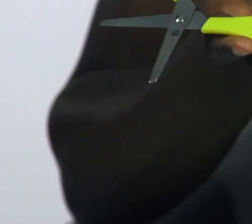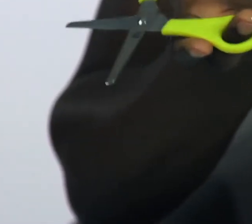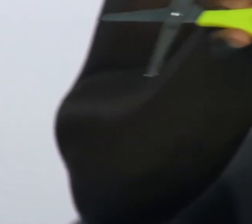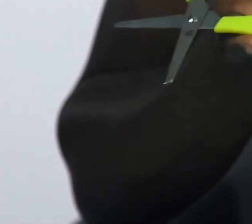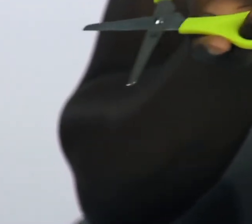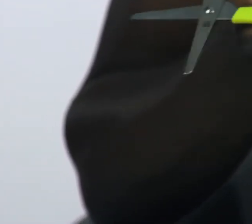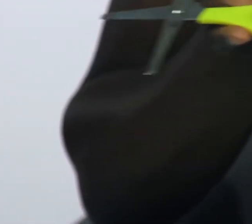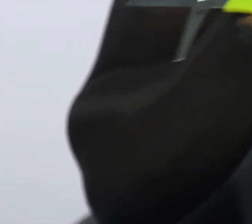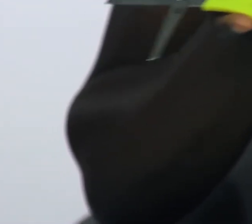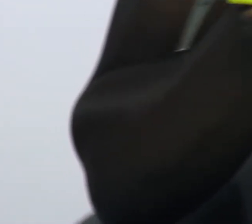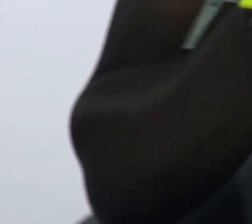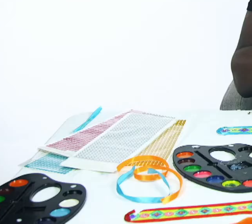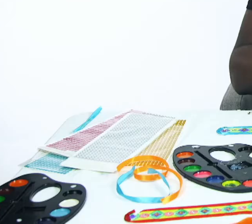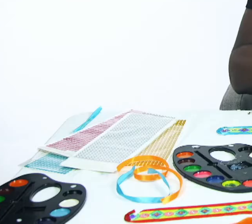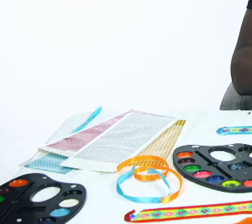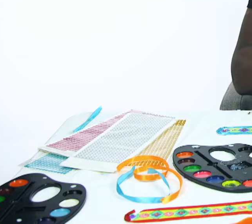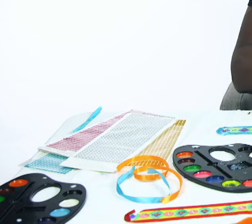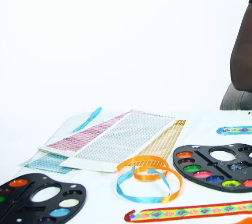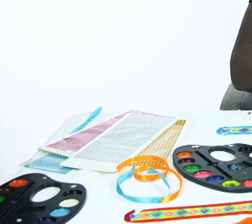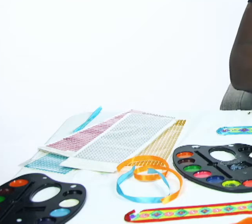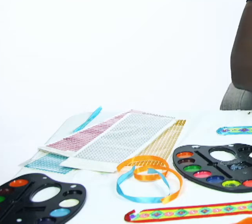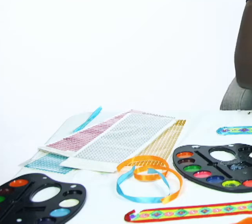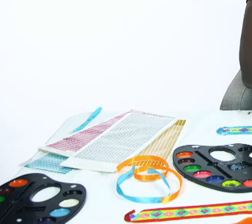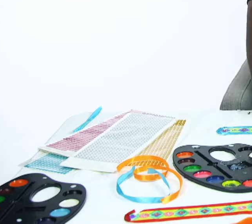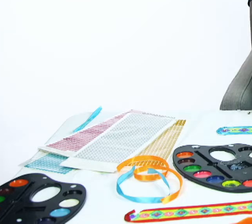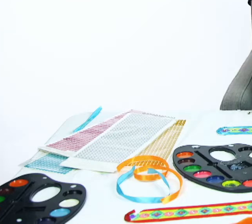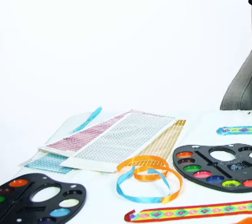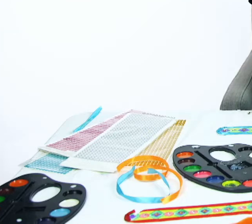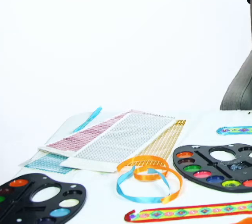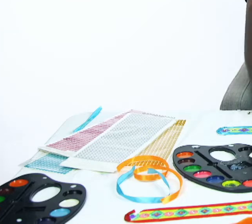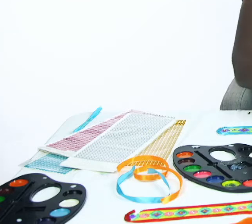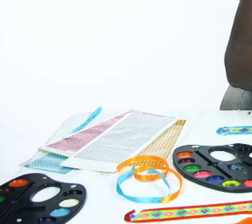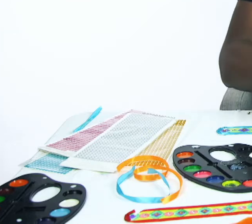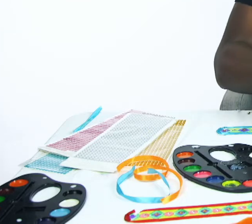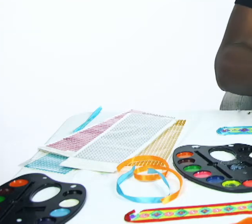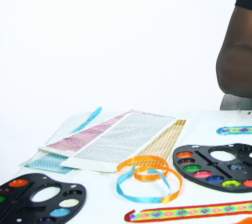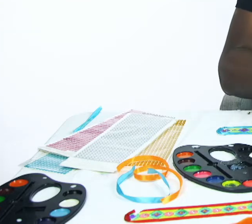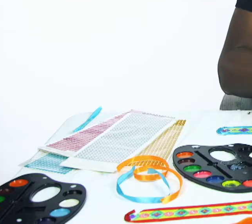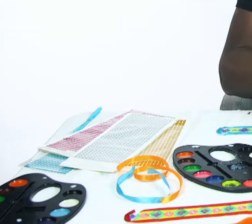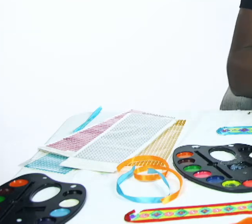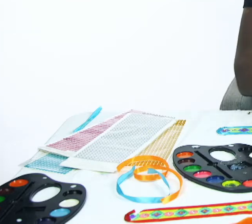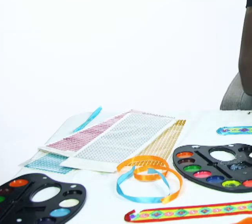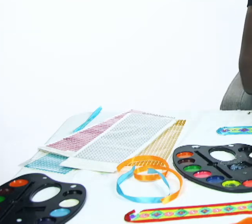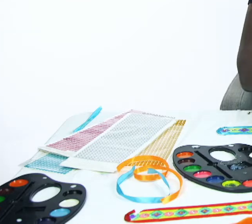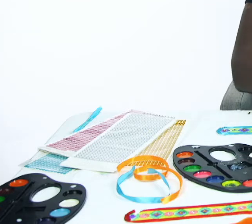underneath the strands, the little fine strands as well. So we're gonna go ahead and do that.